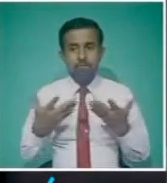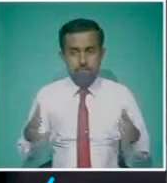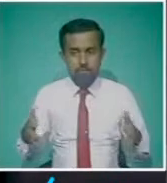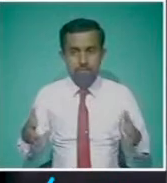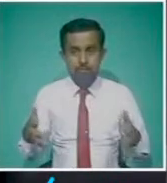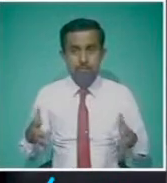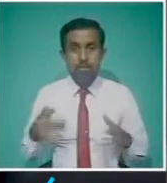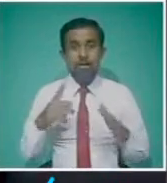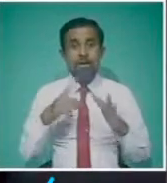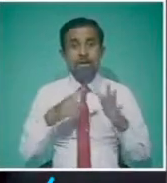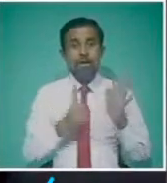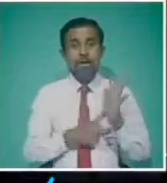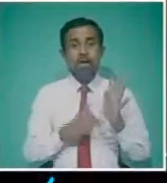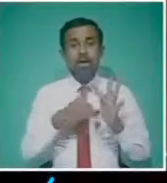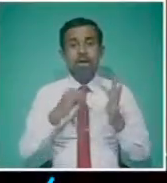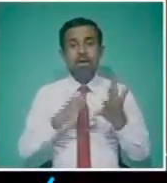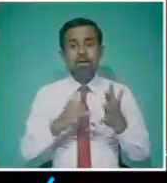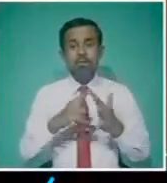Elizabeth II.